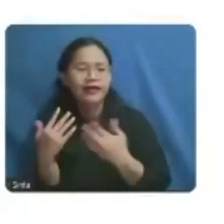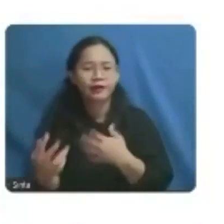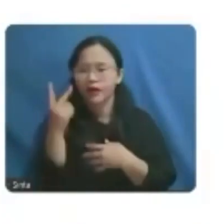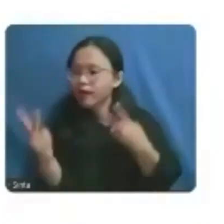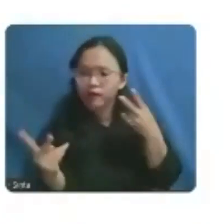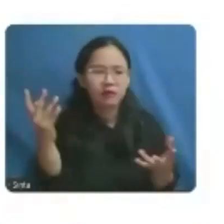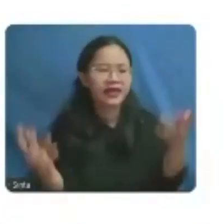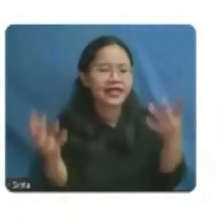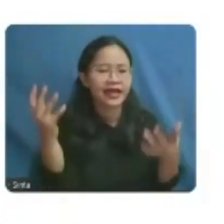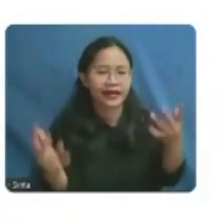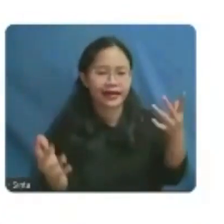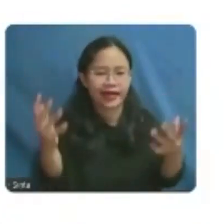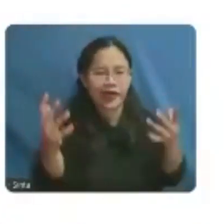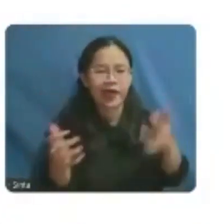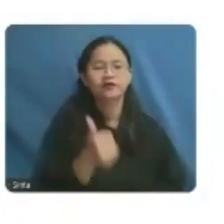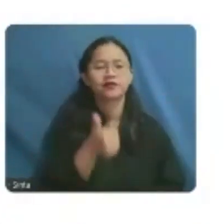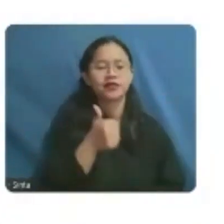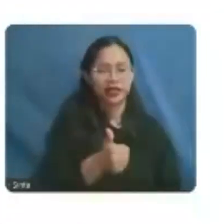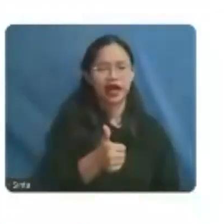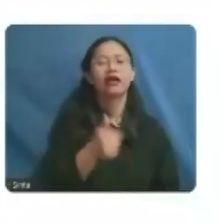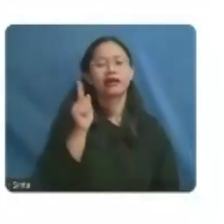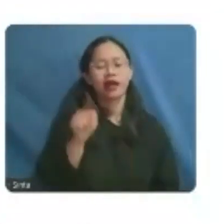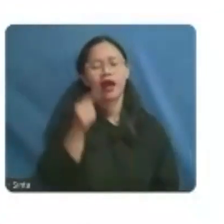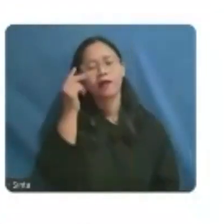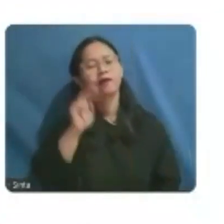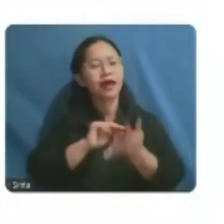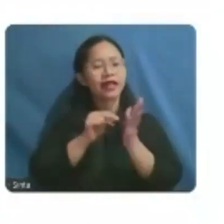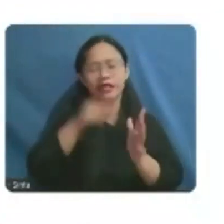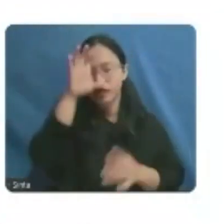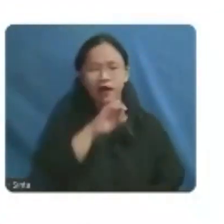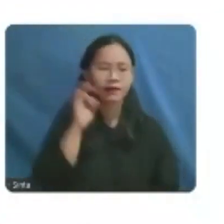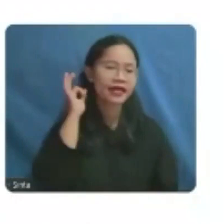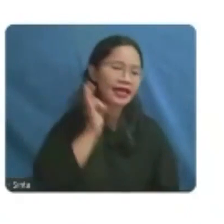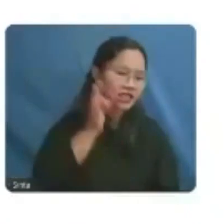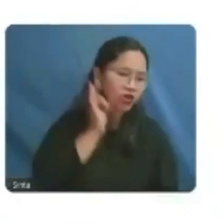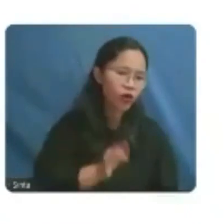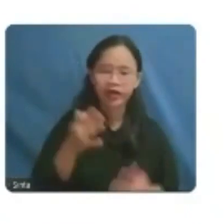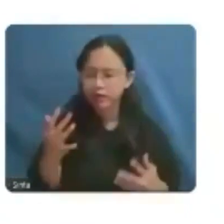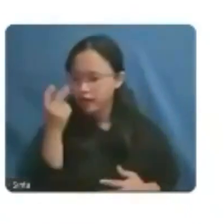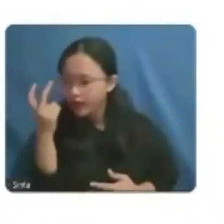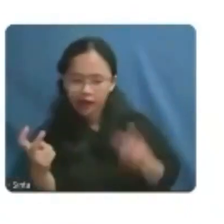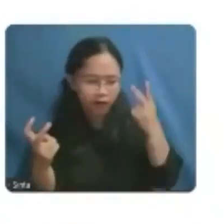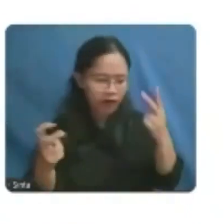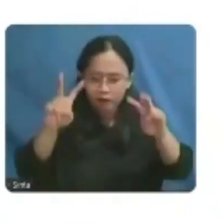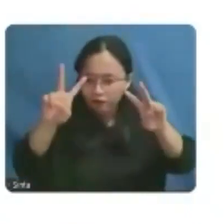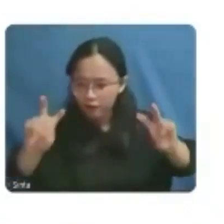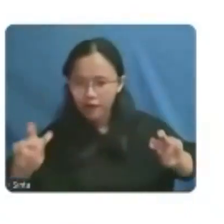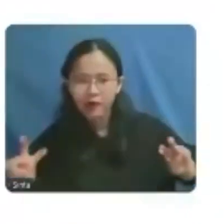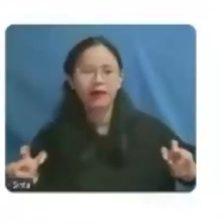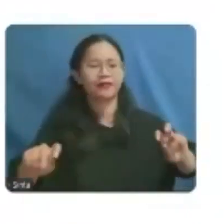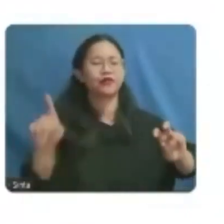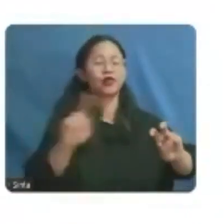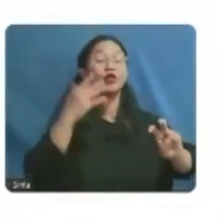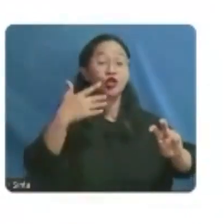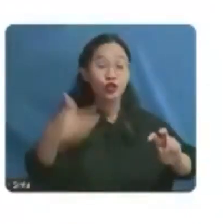factors for pneumonia in children, only then we'll be able to find the solutions for